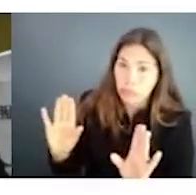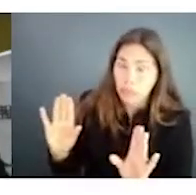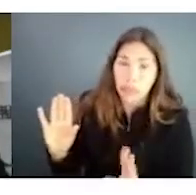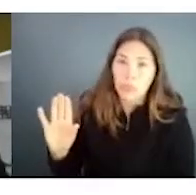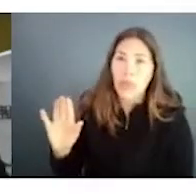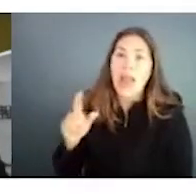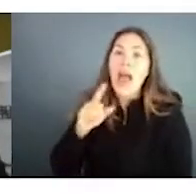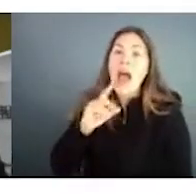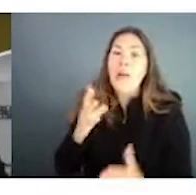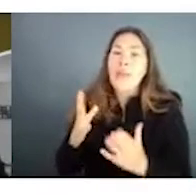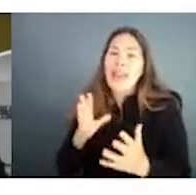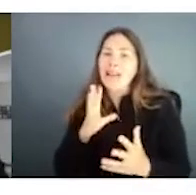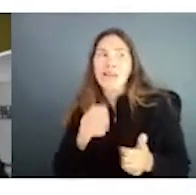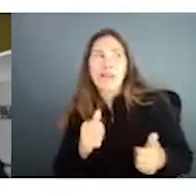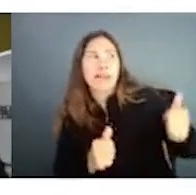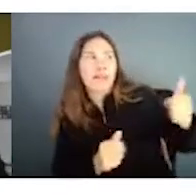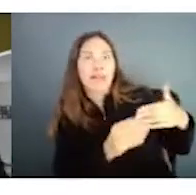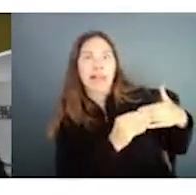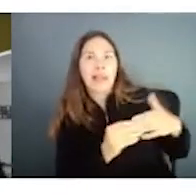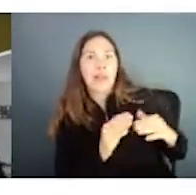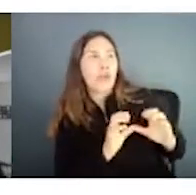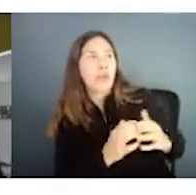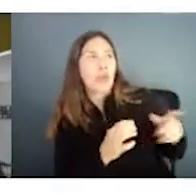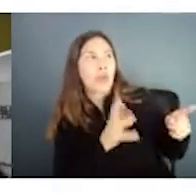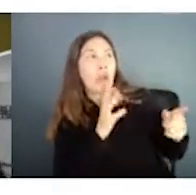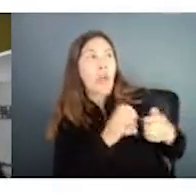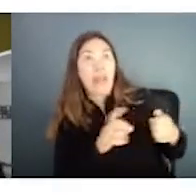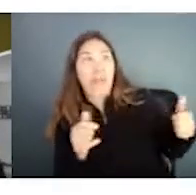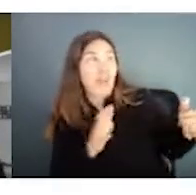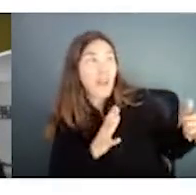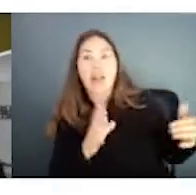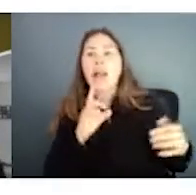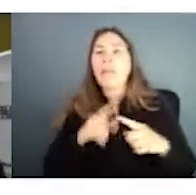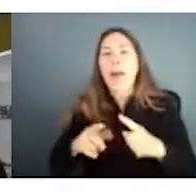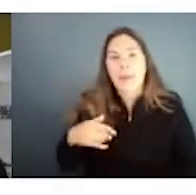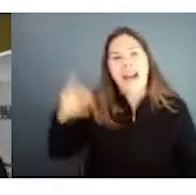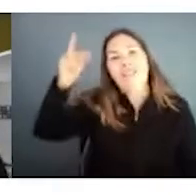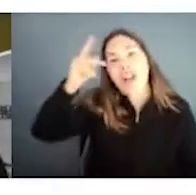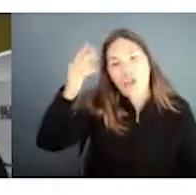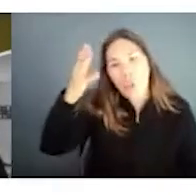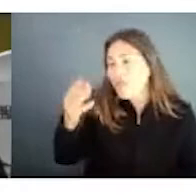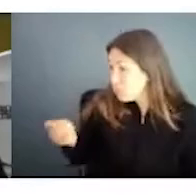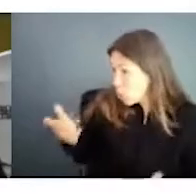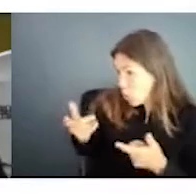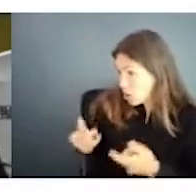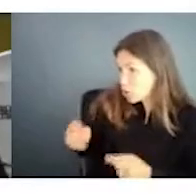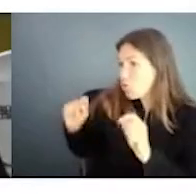talk to my leadership, but my philosophy for them is I say, we want to try to do